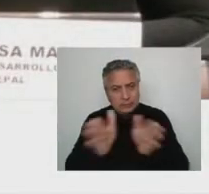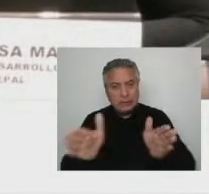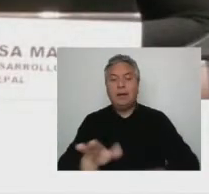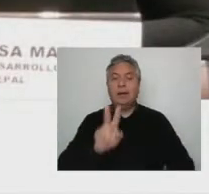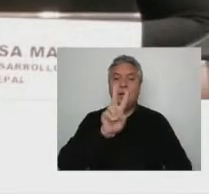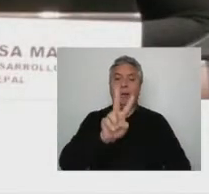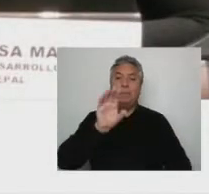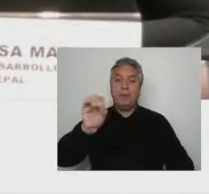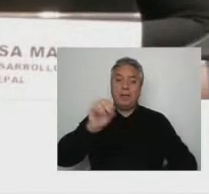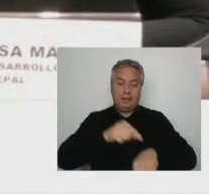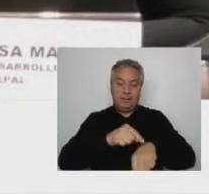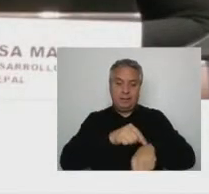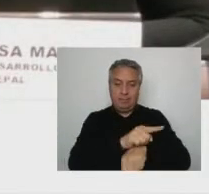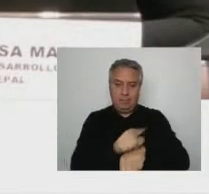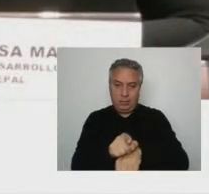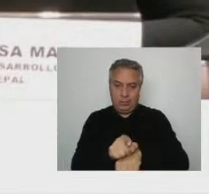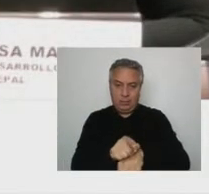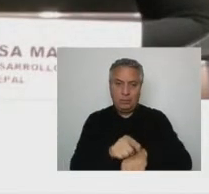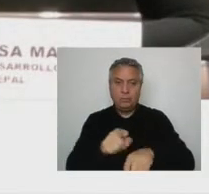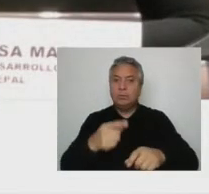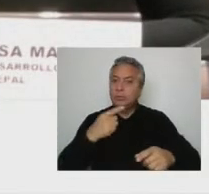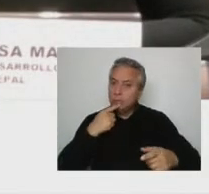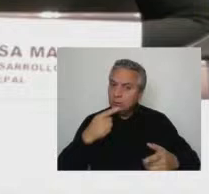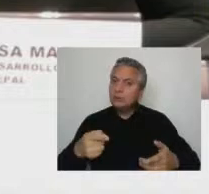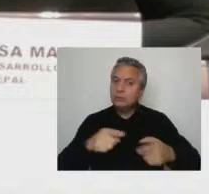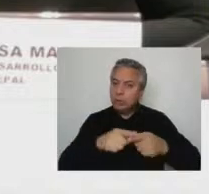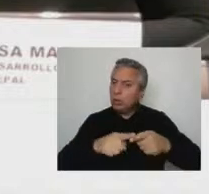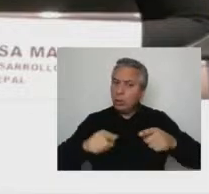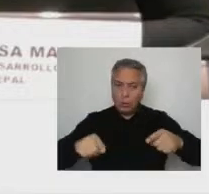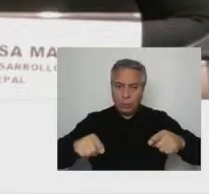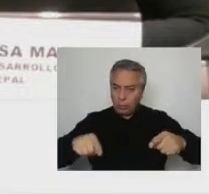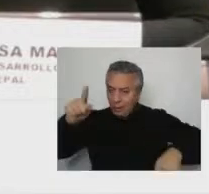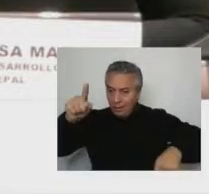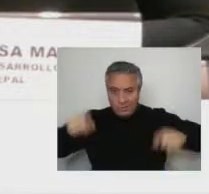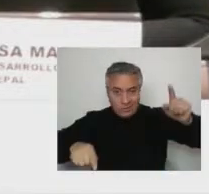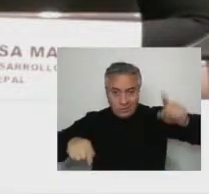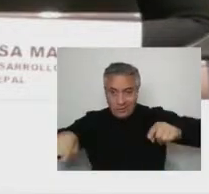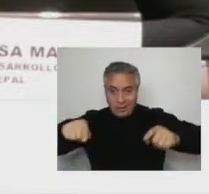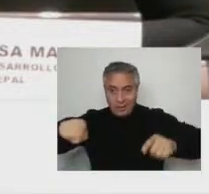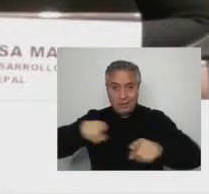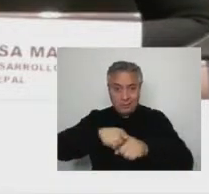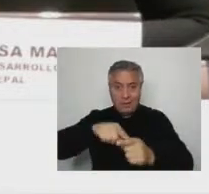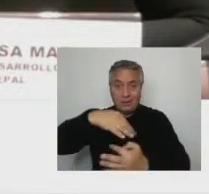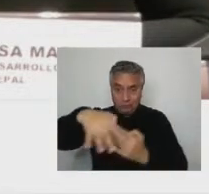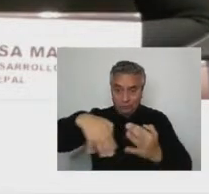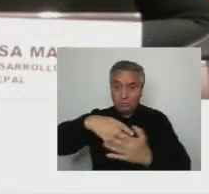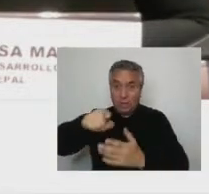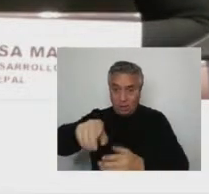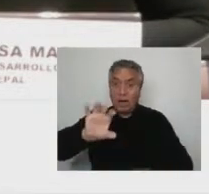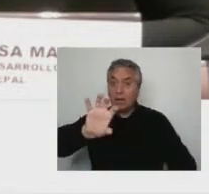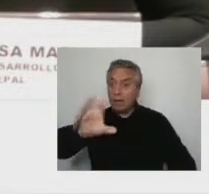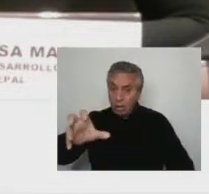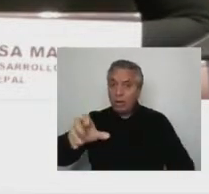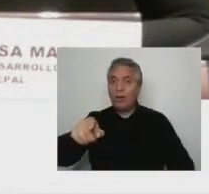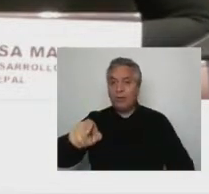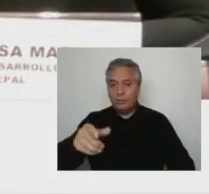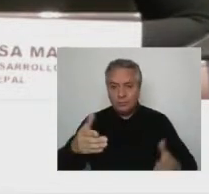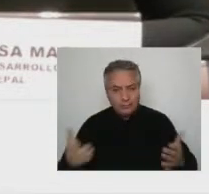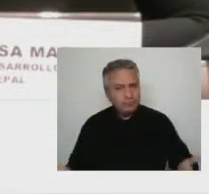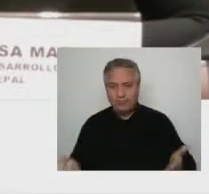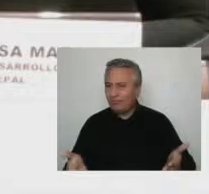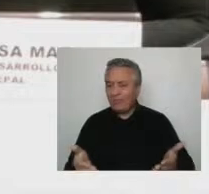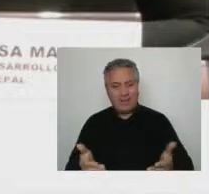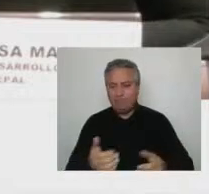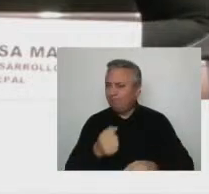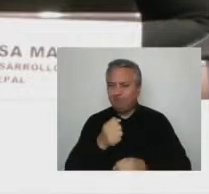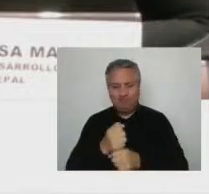way. We begin with this notion that social inequality in the region is very